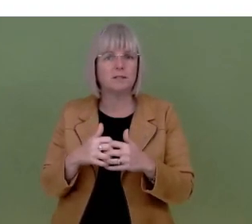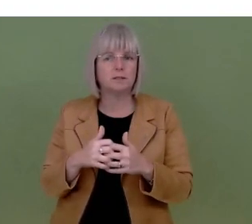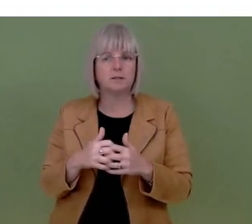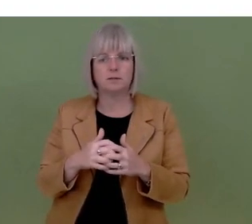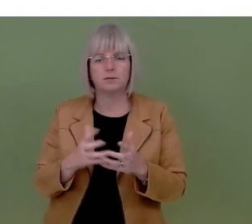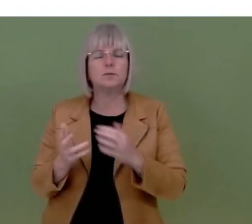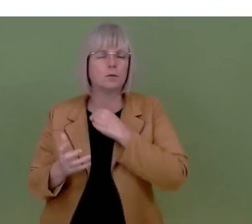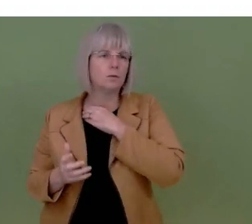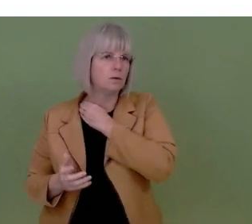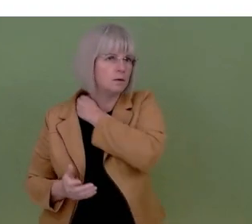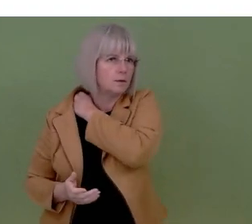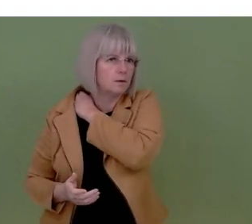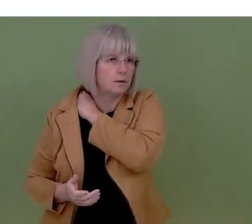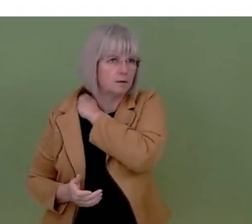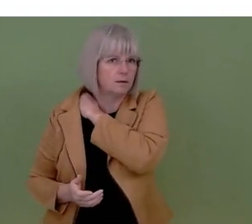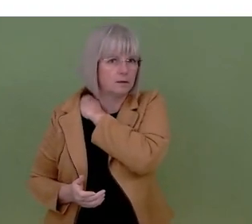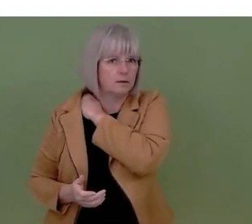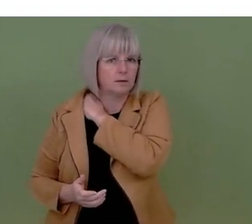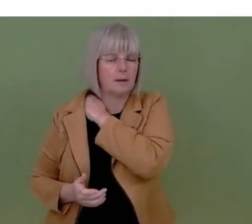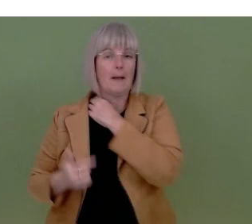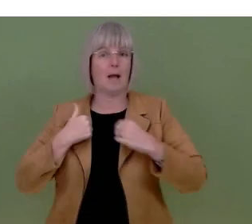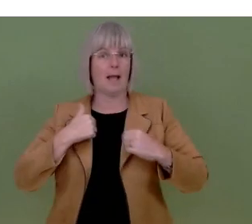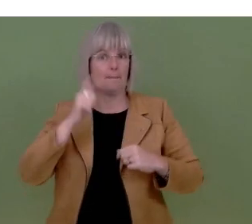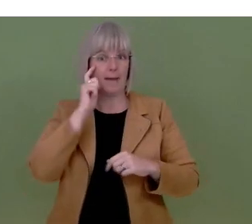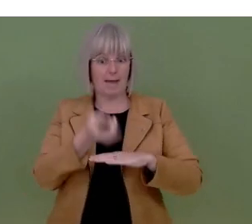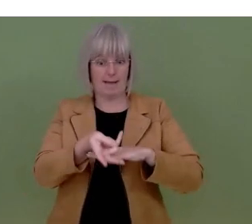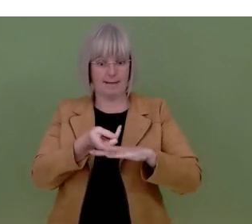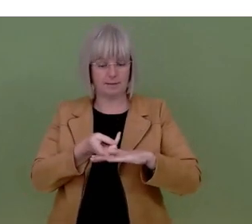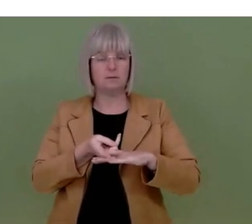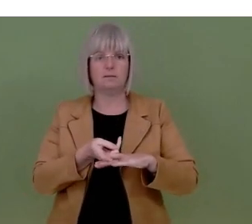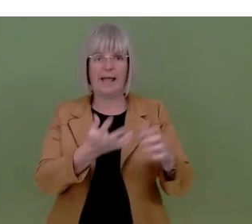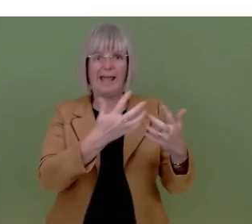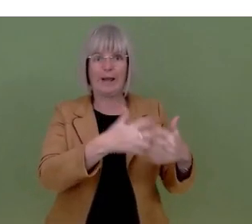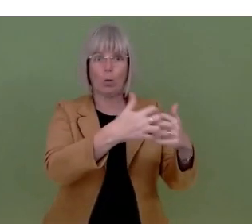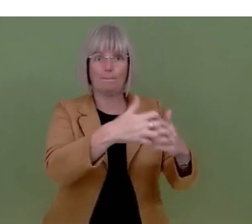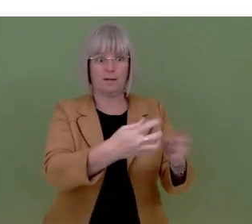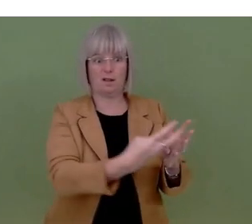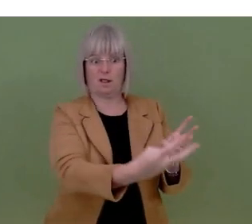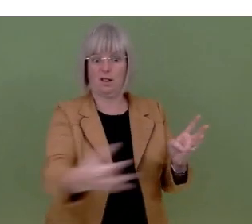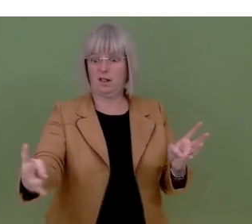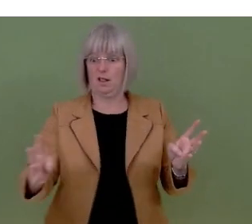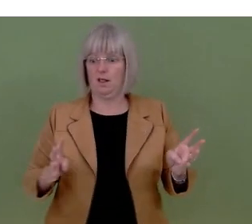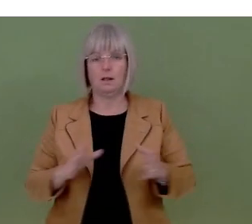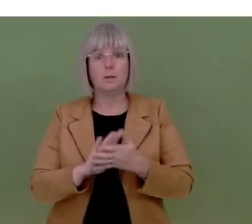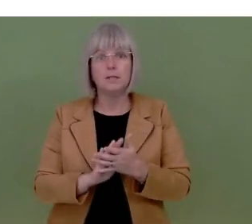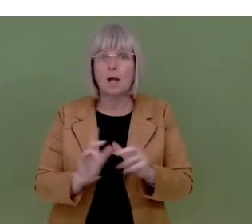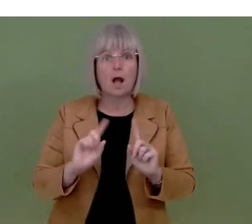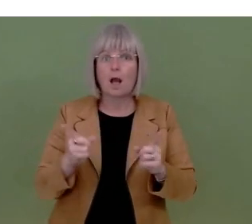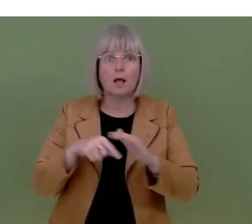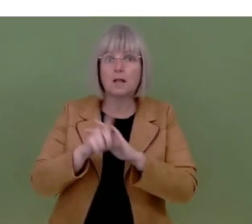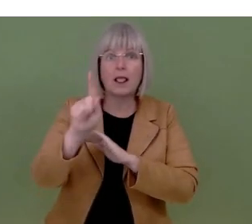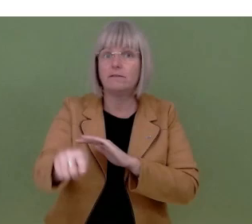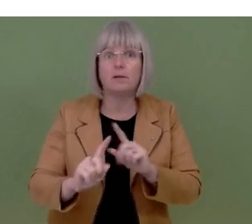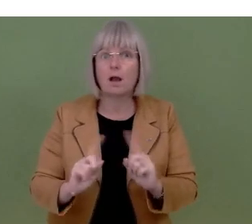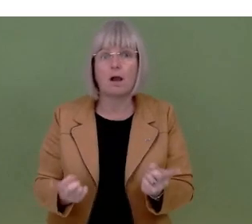bed space was surrounded by equipment, so I couldn't leave the space. And the other patients